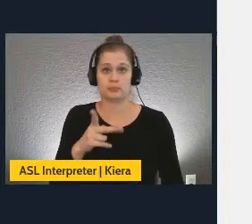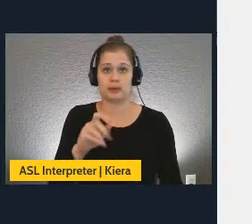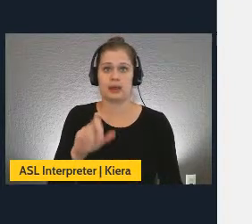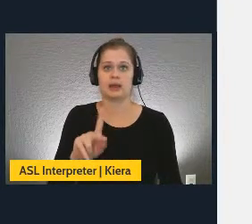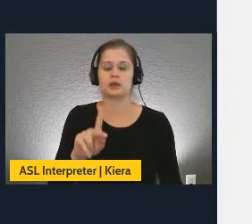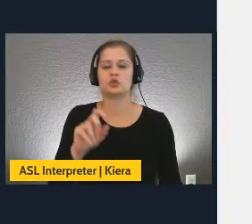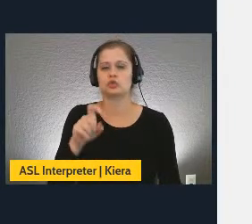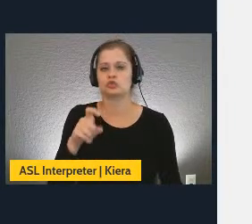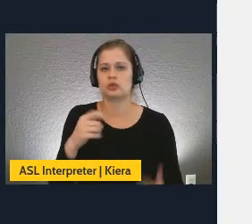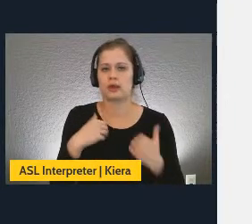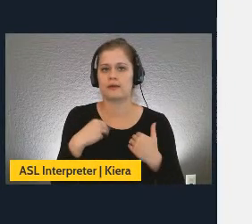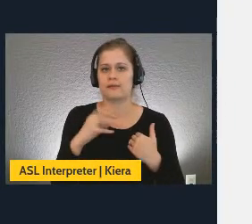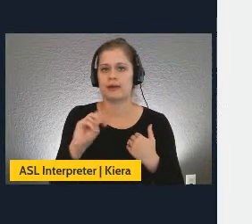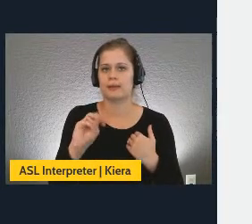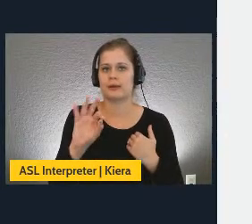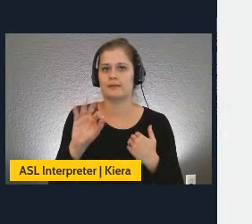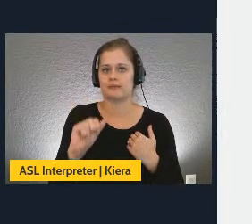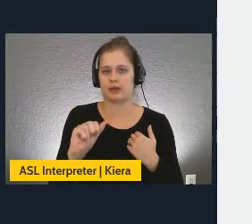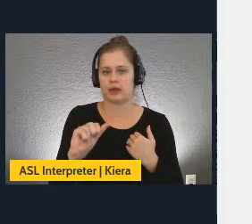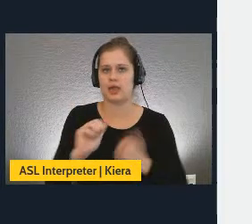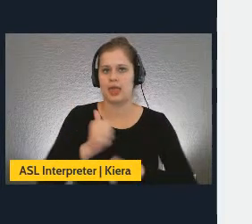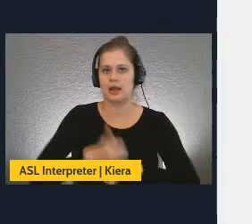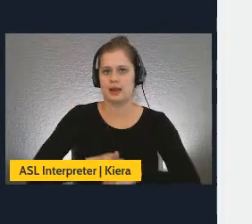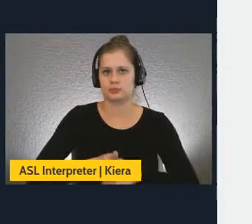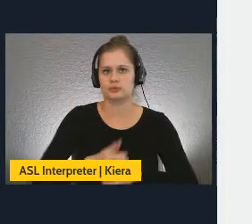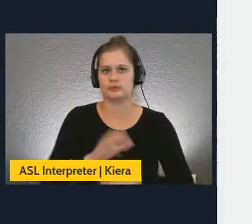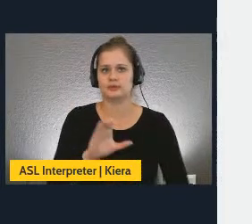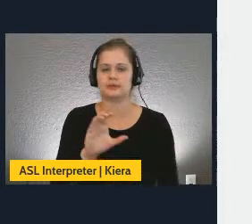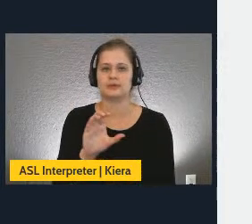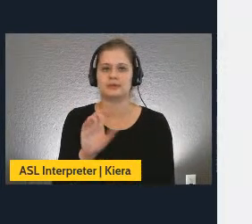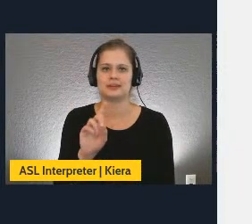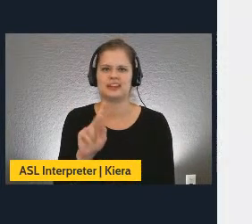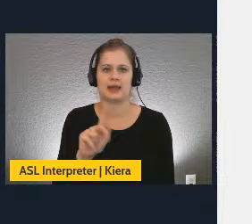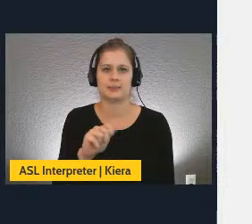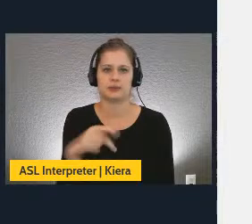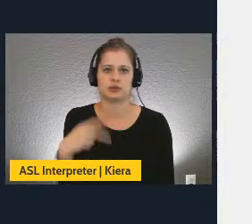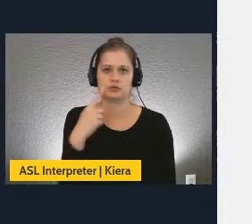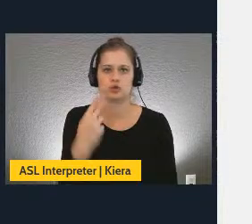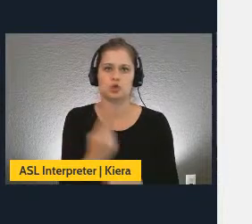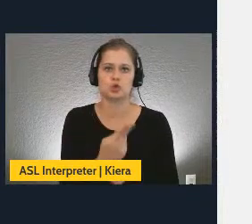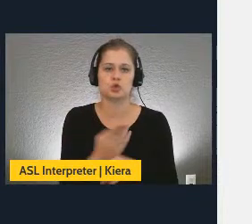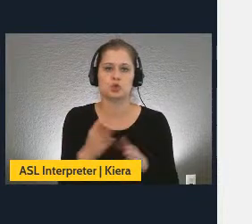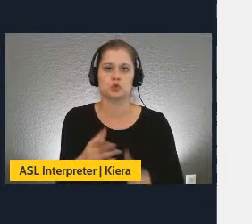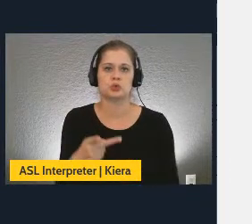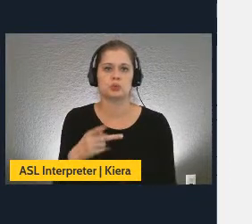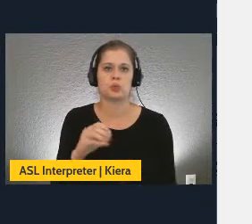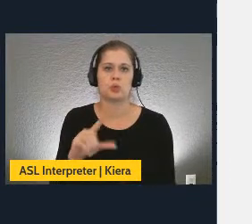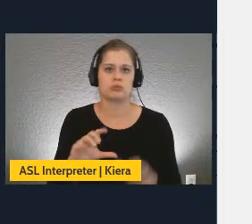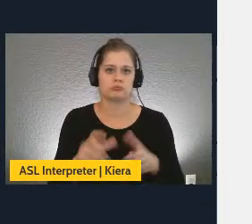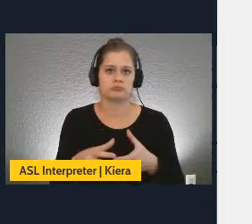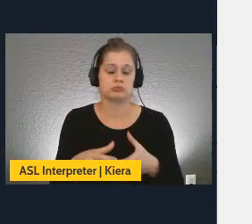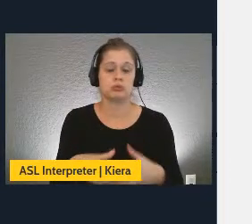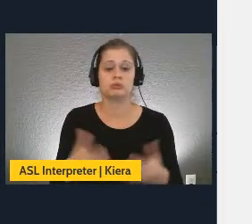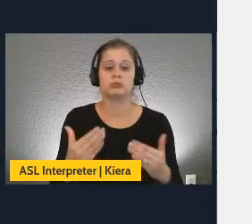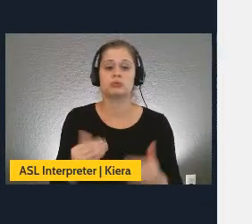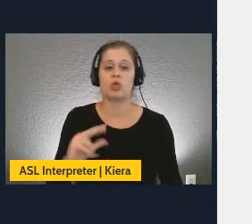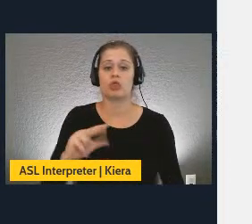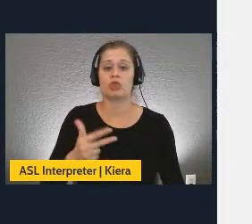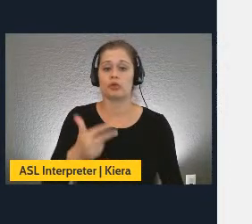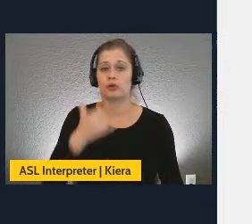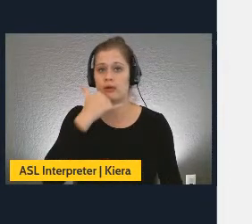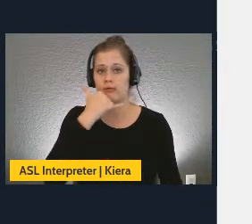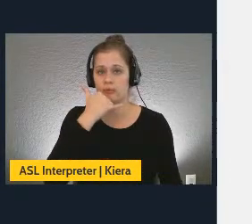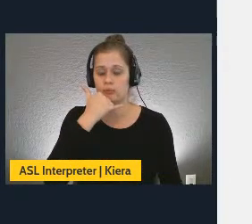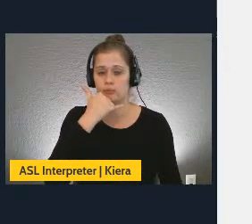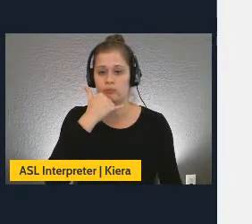on your CDK application for the user pools. The third error is talking about